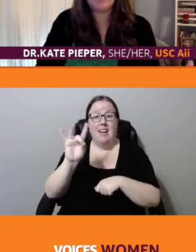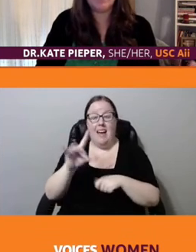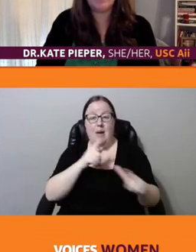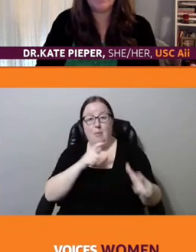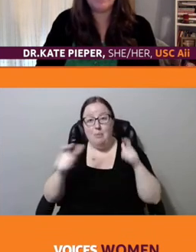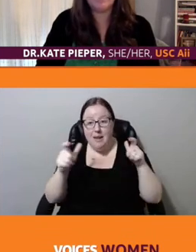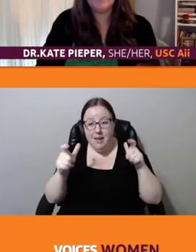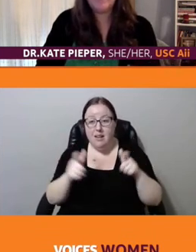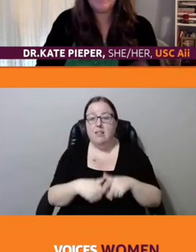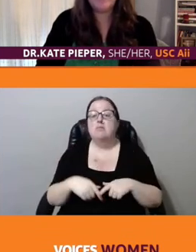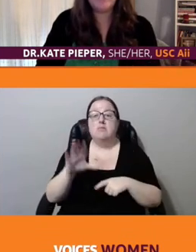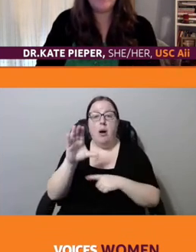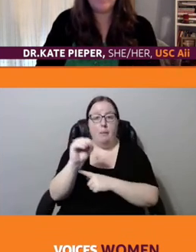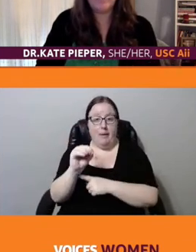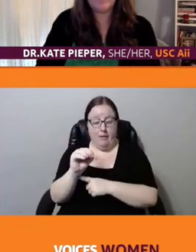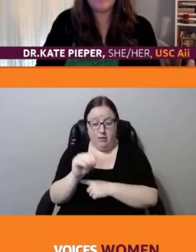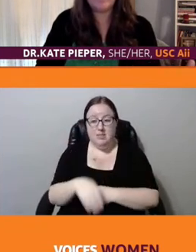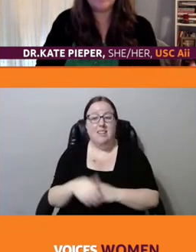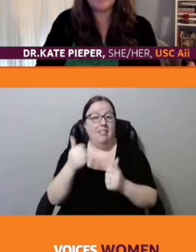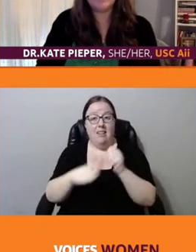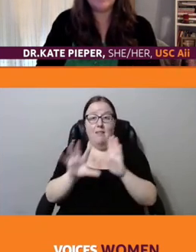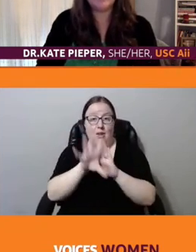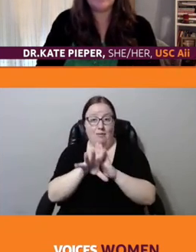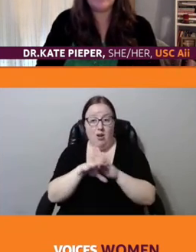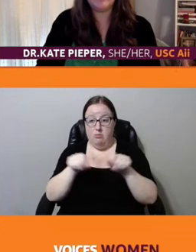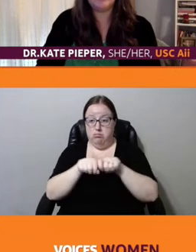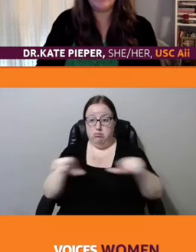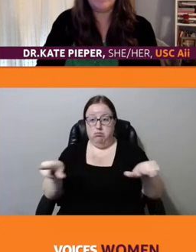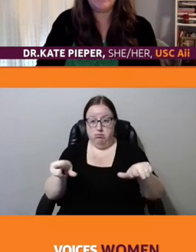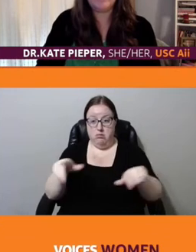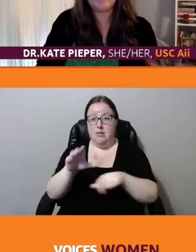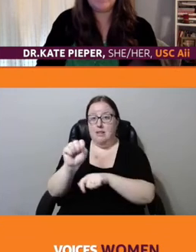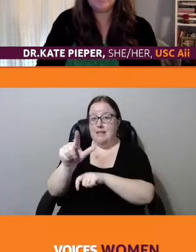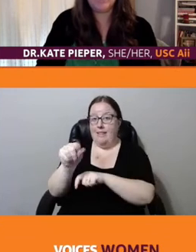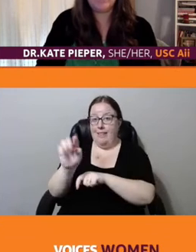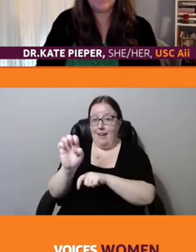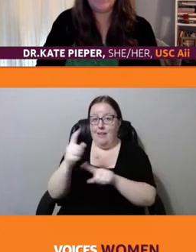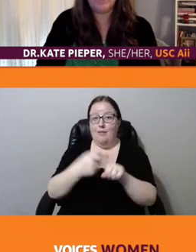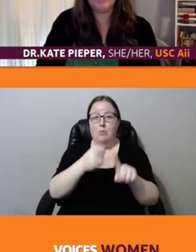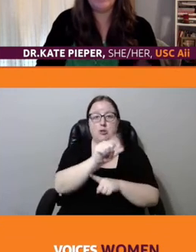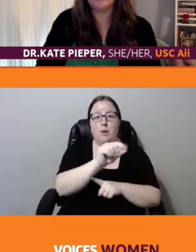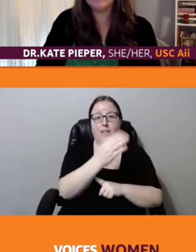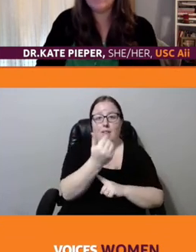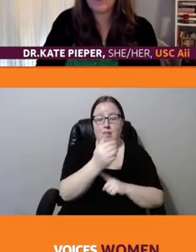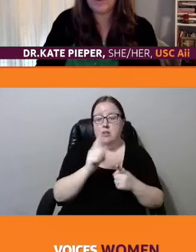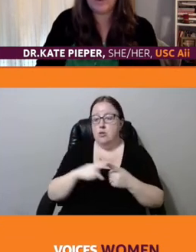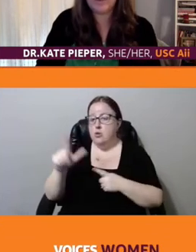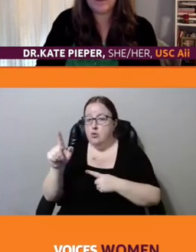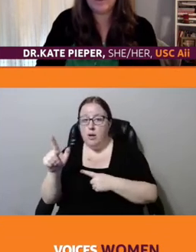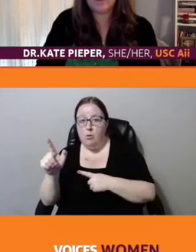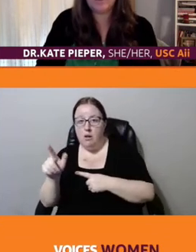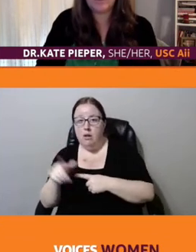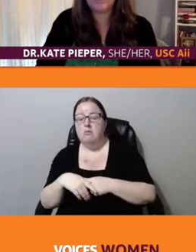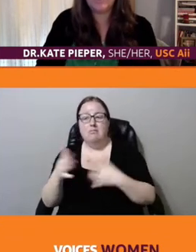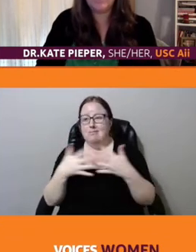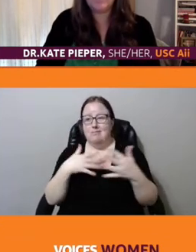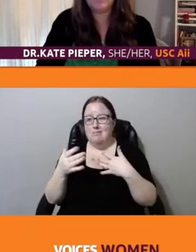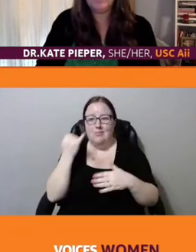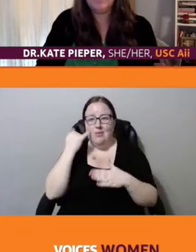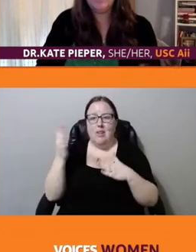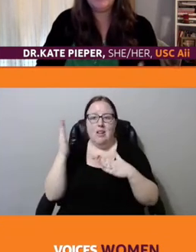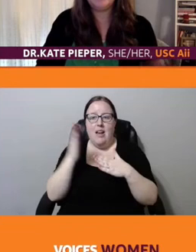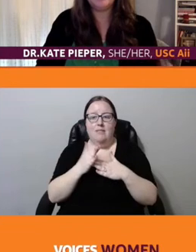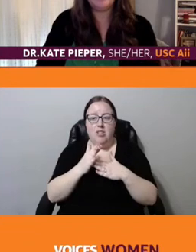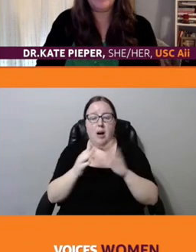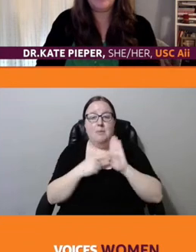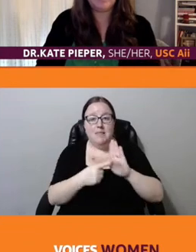and mini major companies. Every film that was released on their slates from 2015 to 2021, regardless of whether it was in our top grossing film